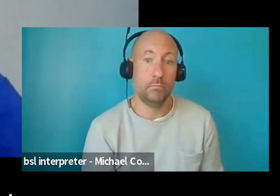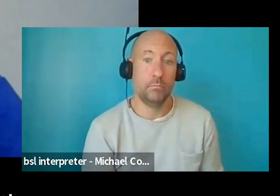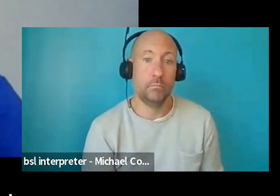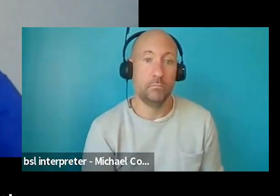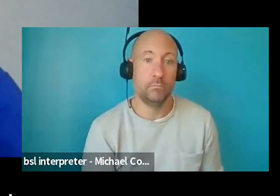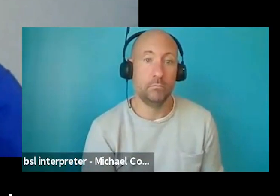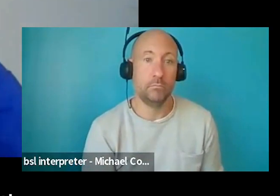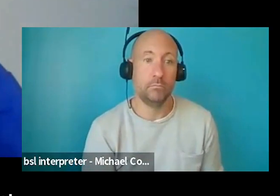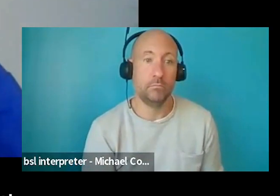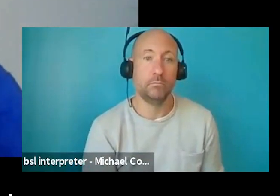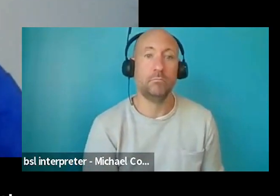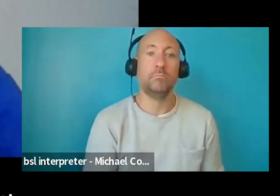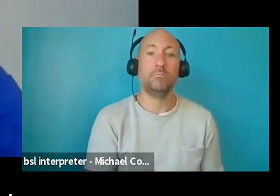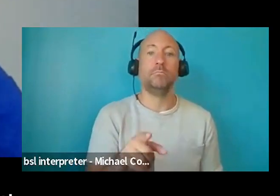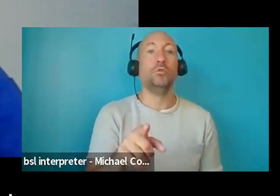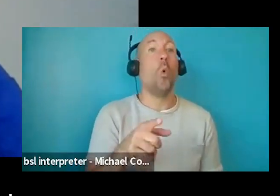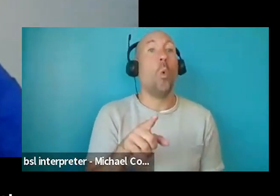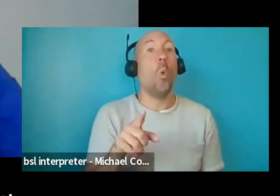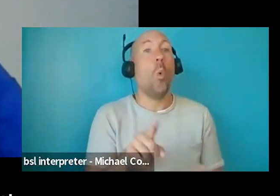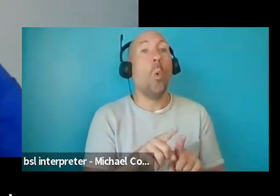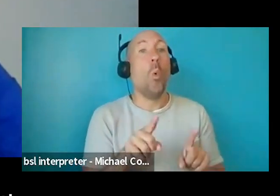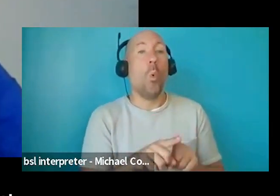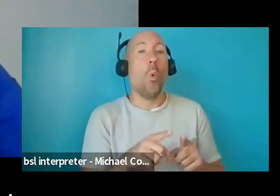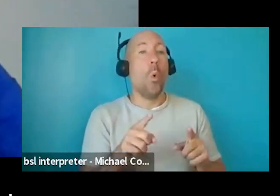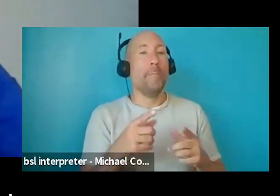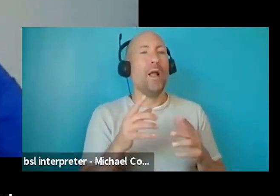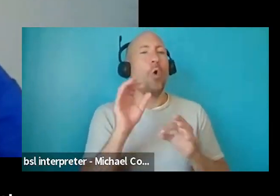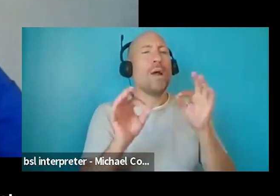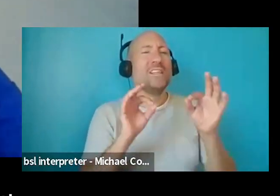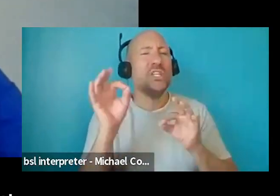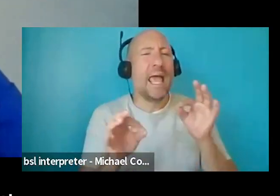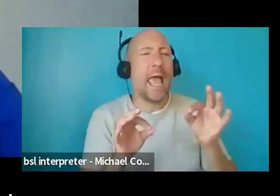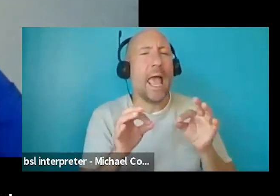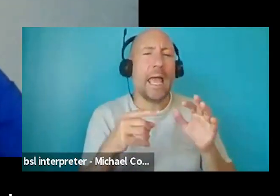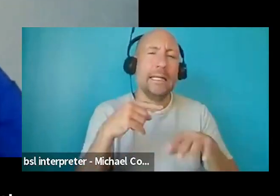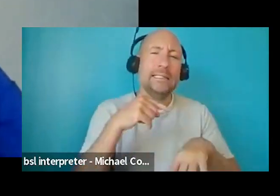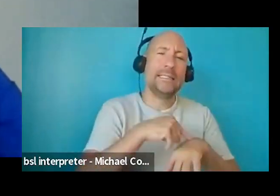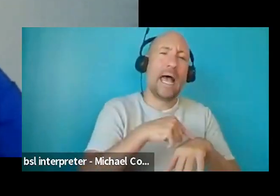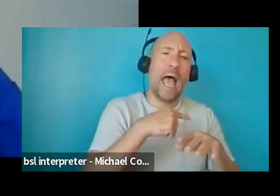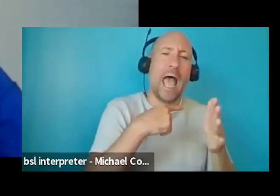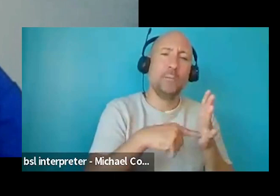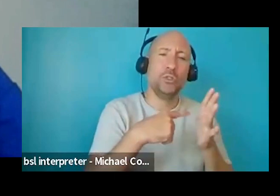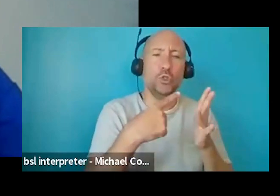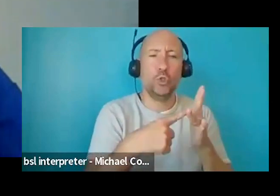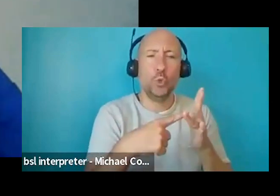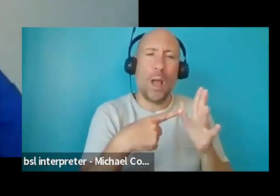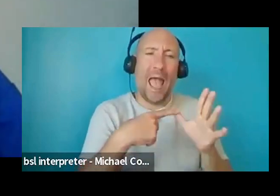And also the results of our time to act. I'm going to share that as well. Control-C.